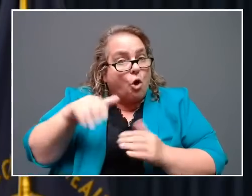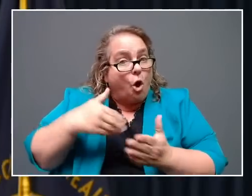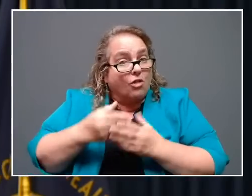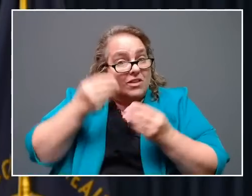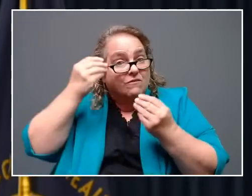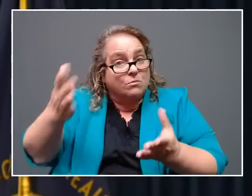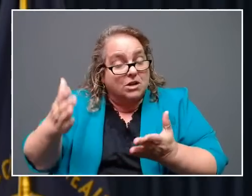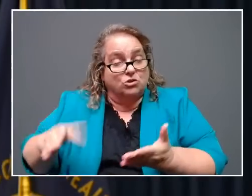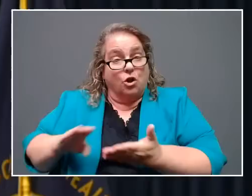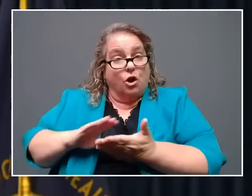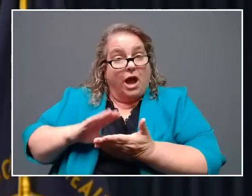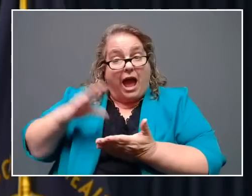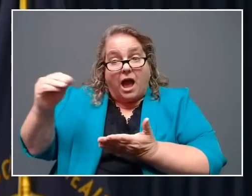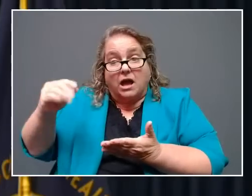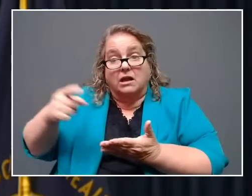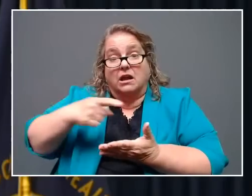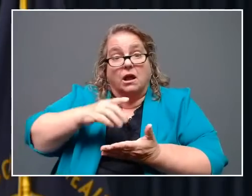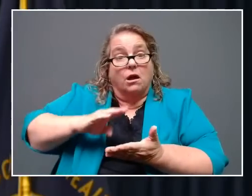so long.